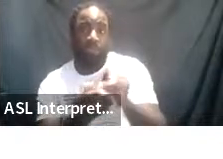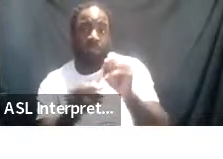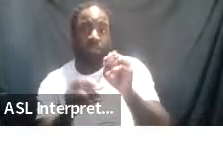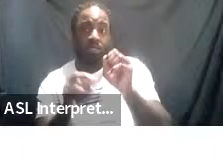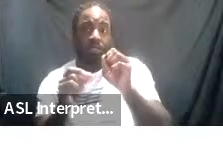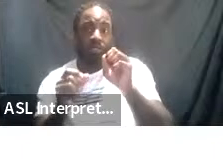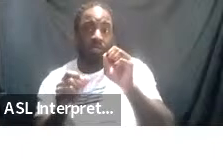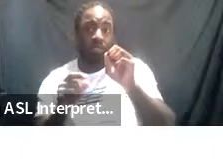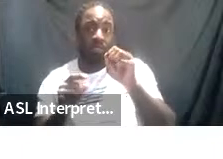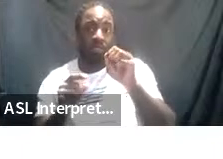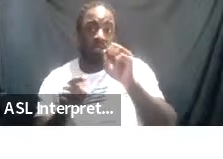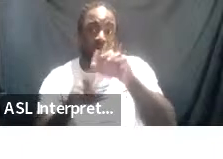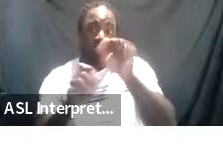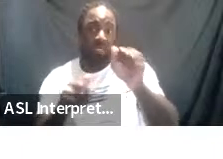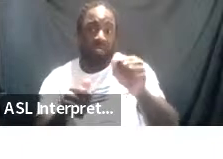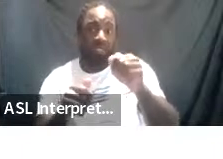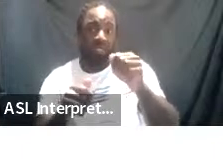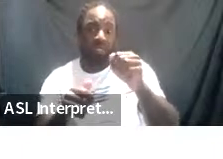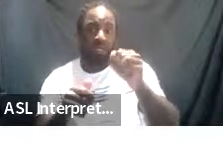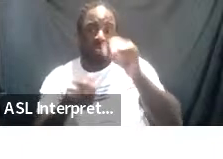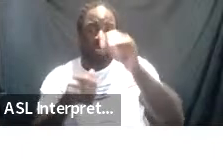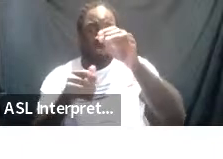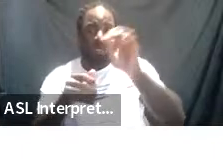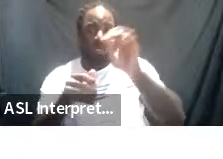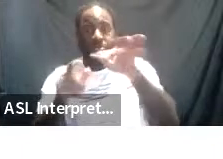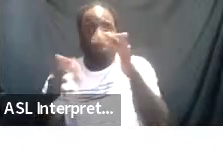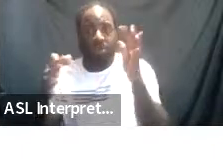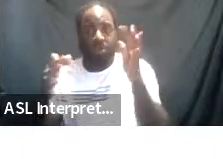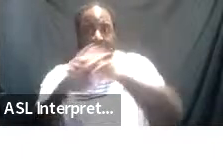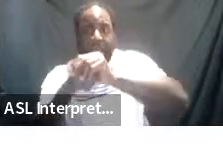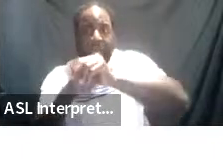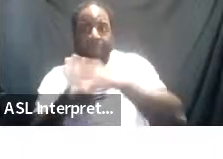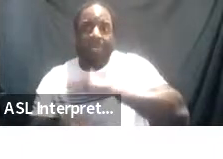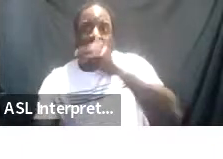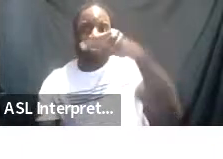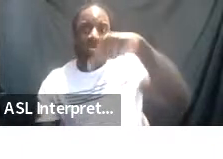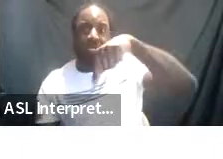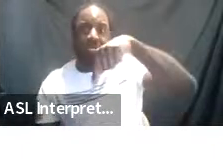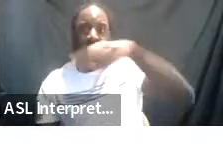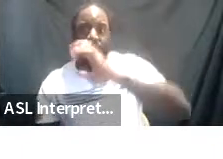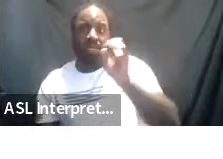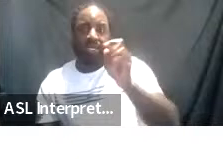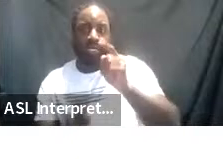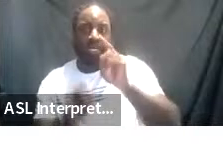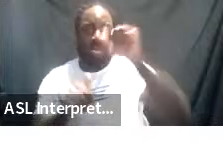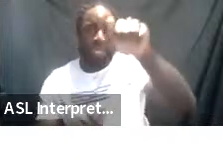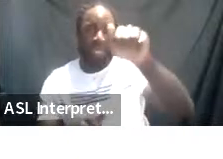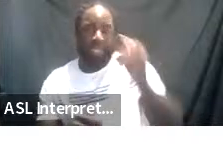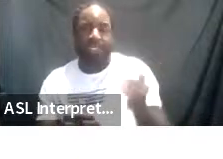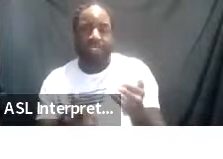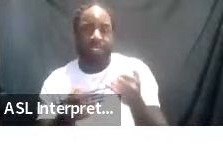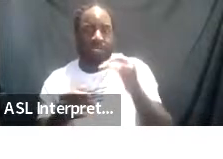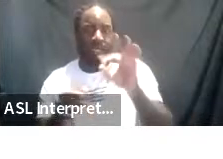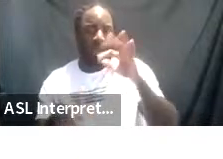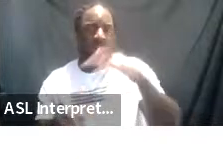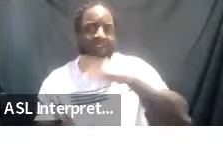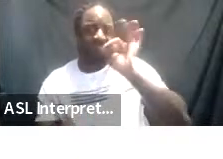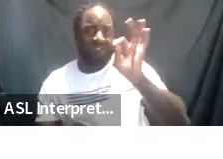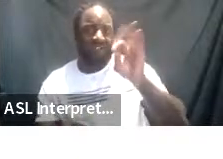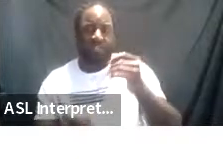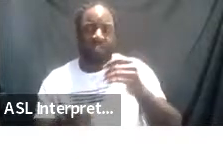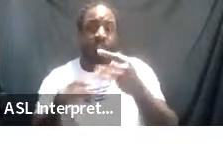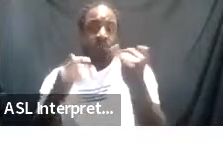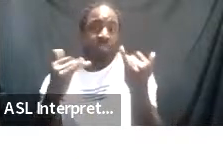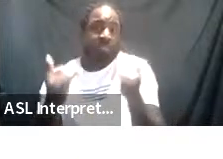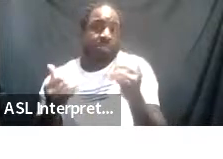hidden my Q&A. Let me see if I can, nope, I can't find it again. I chose to raise my hand because